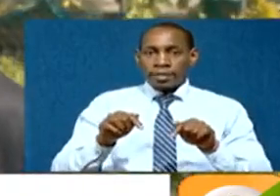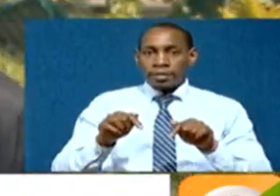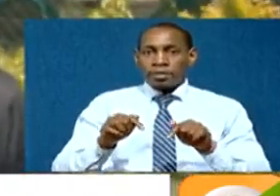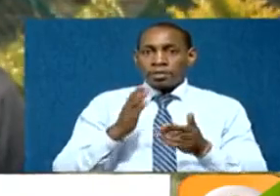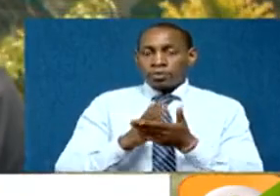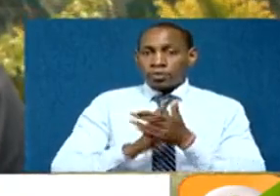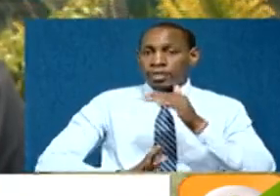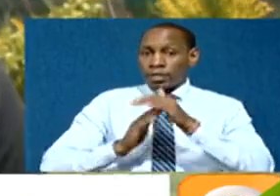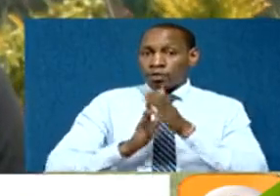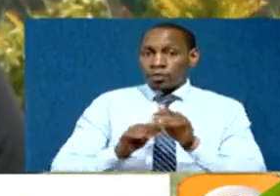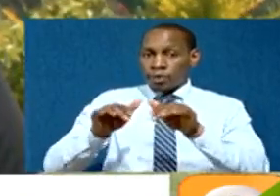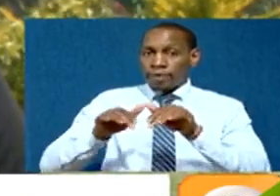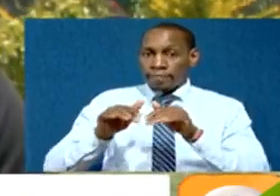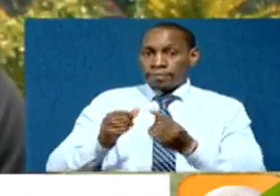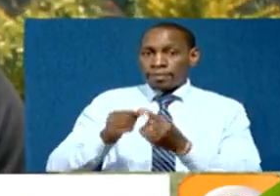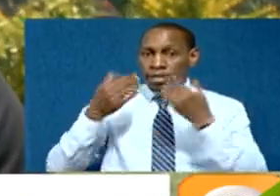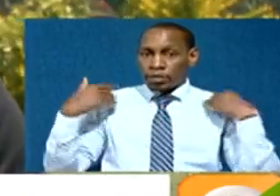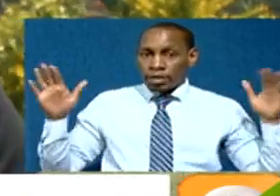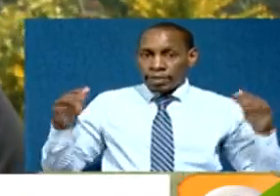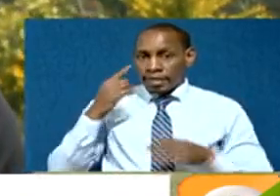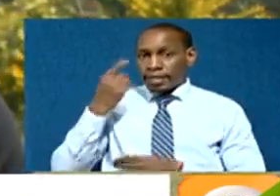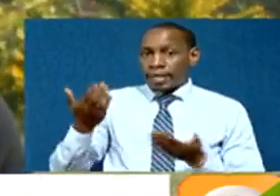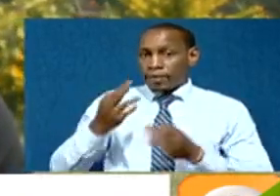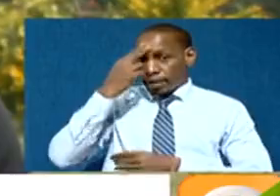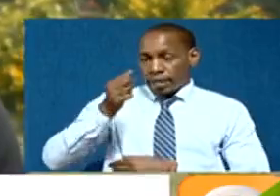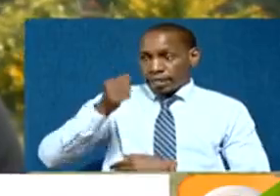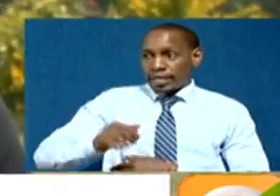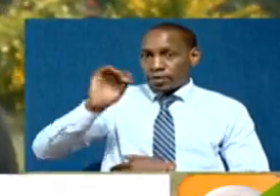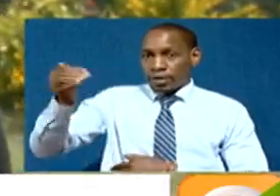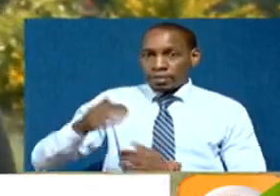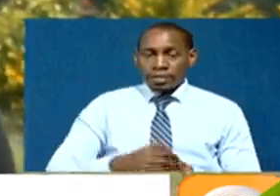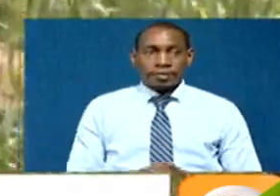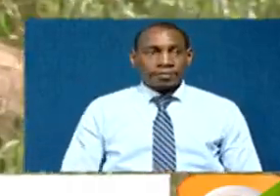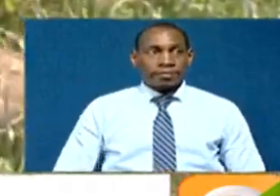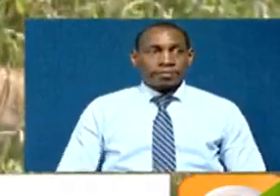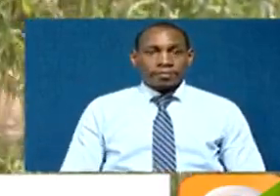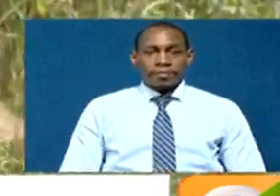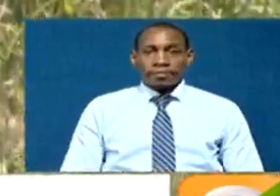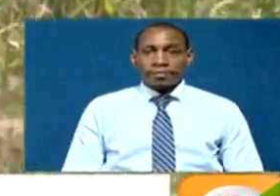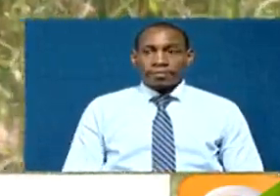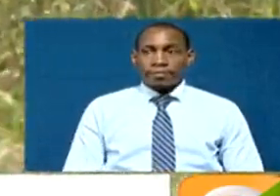comes to keeping these special birds here in Kajiado County.